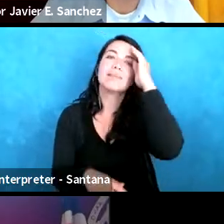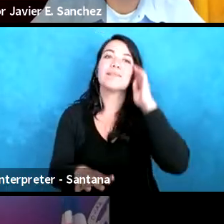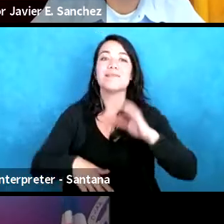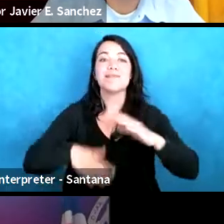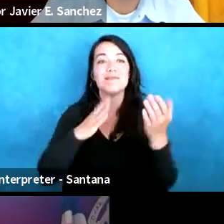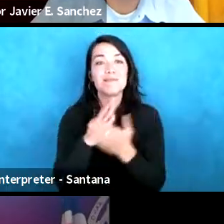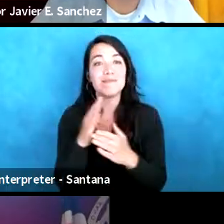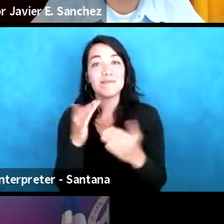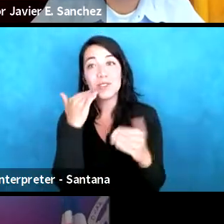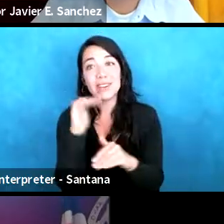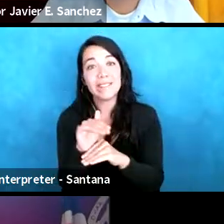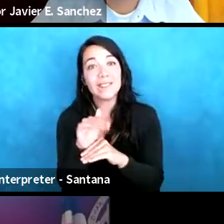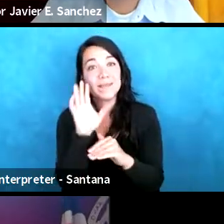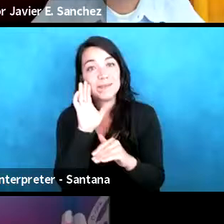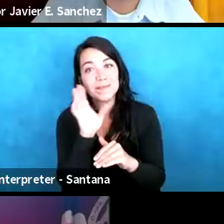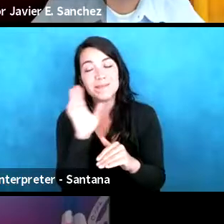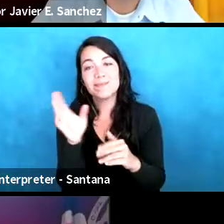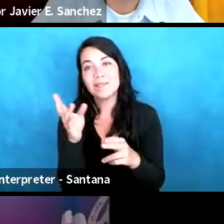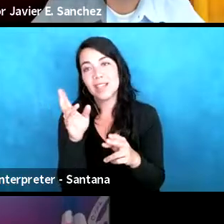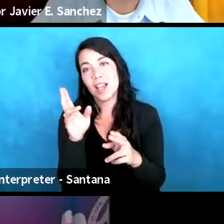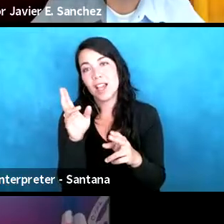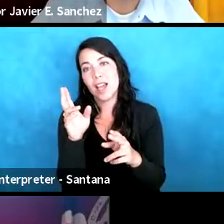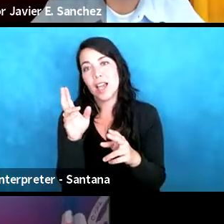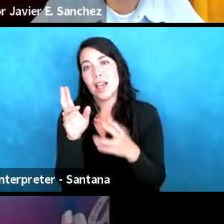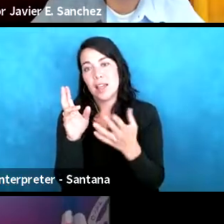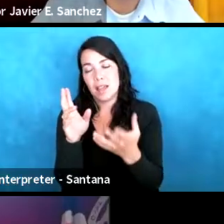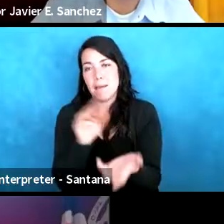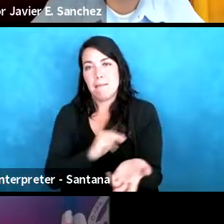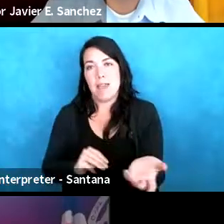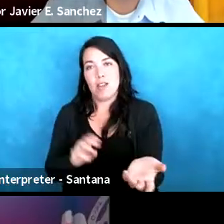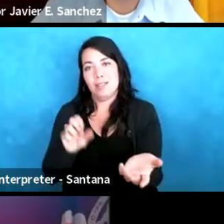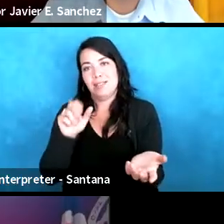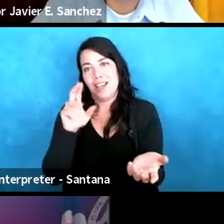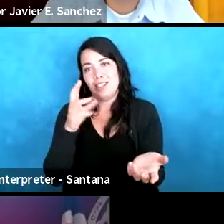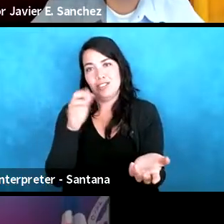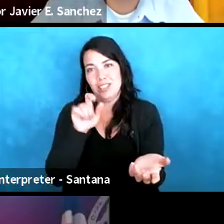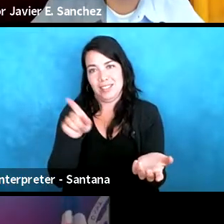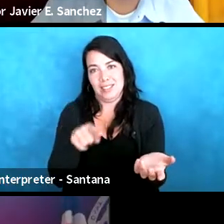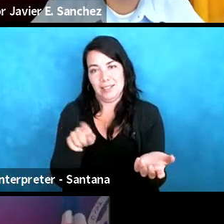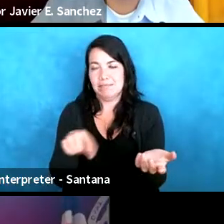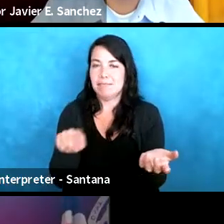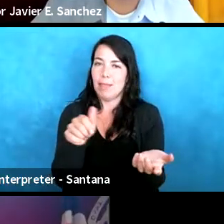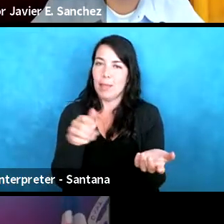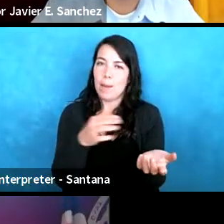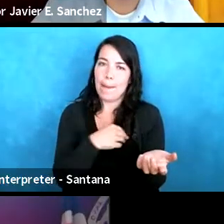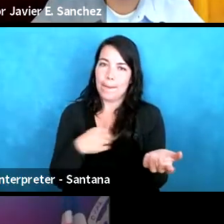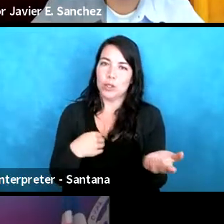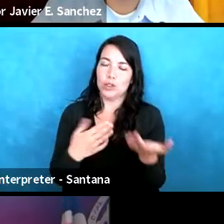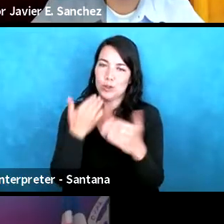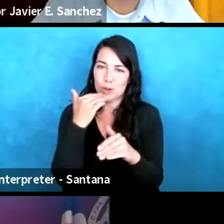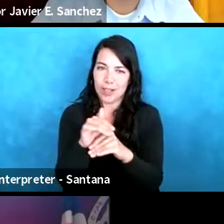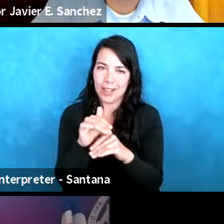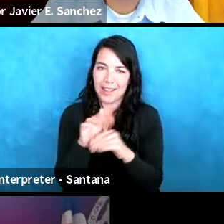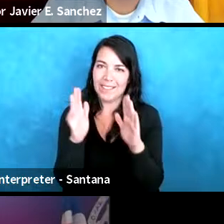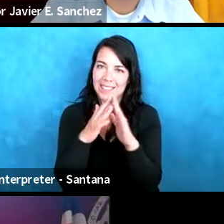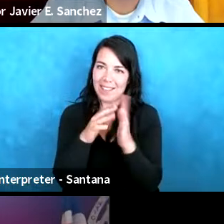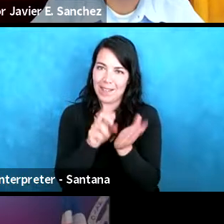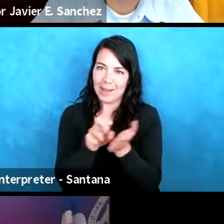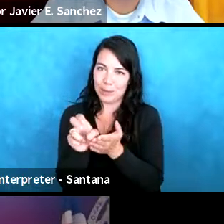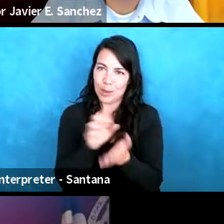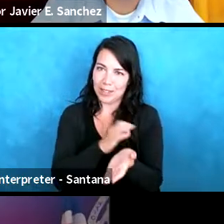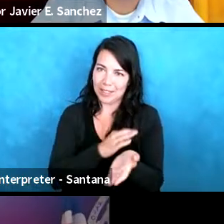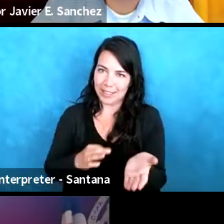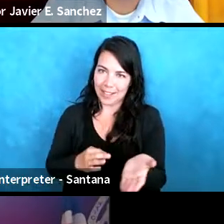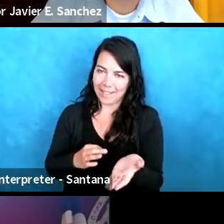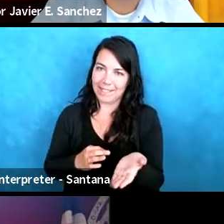Honorable Mayor Sanchez, members of the governing body. Good evening, City of Española staff,